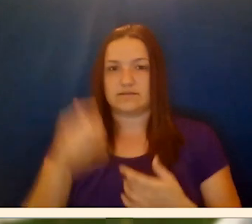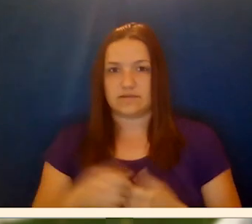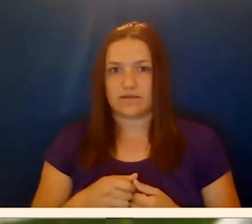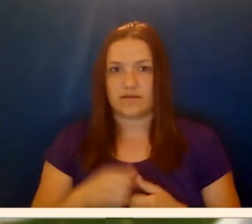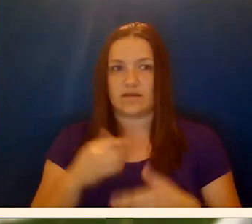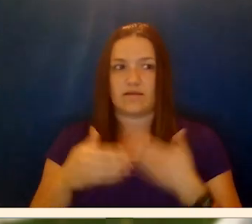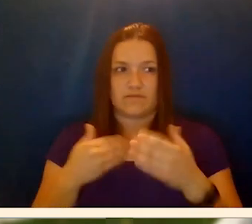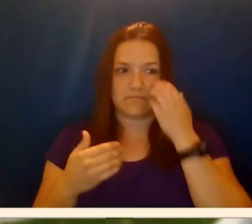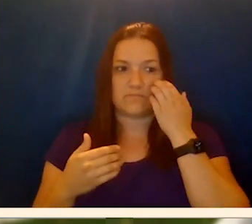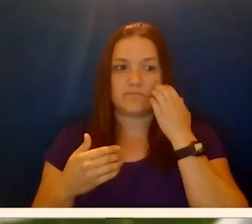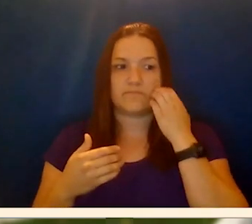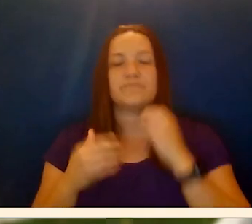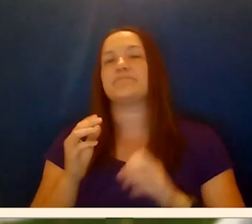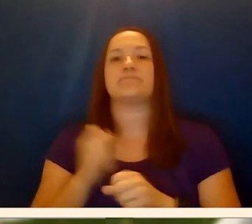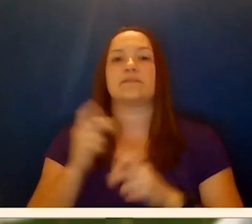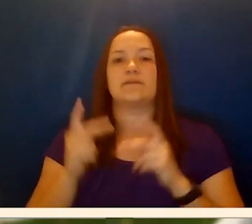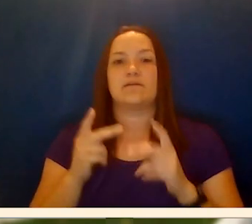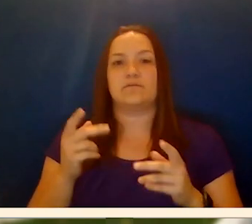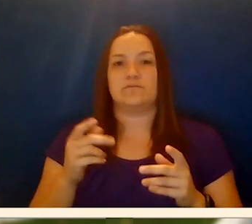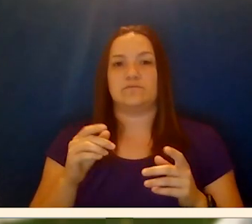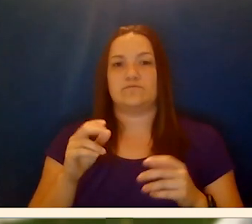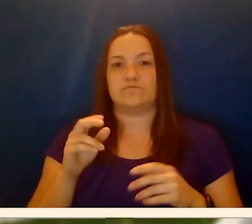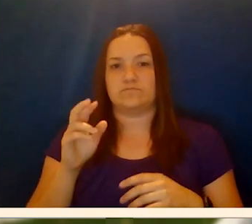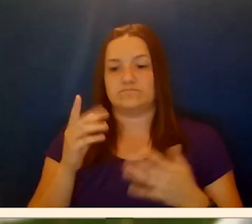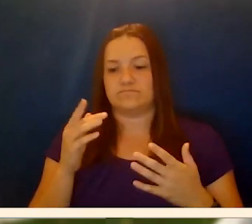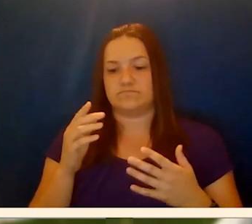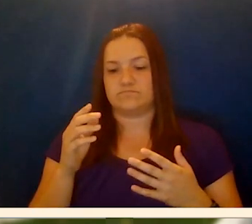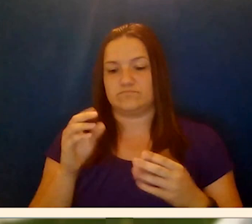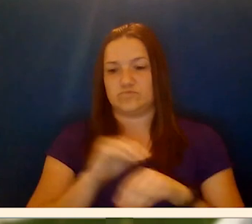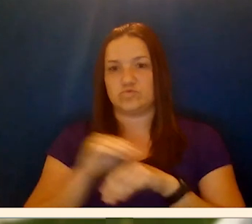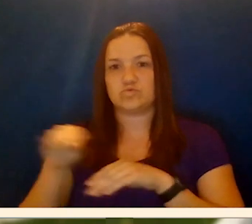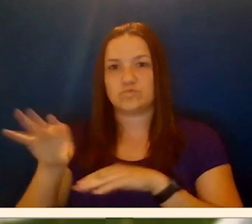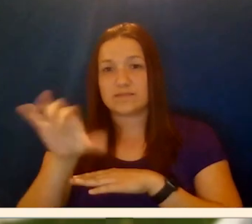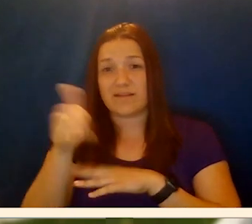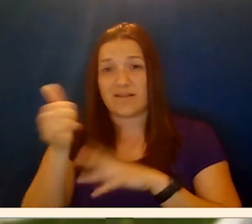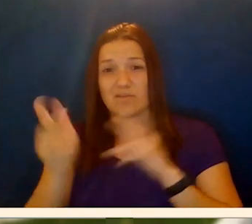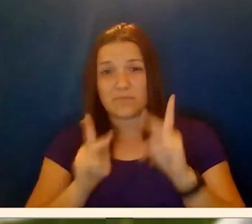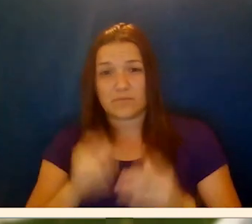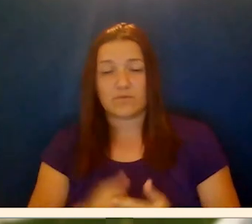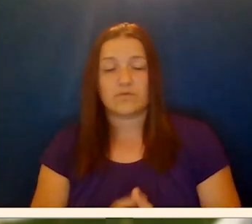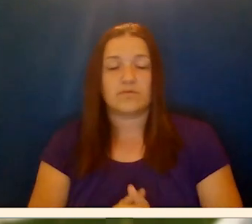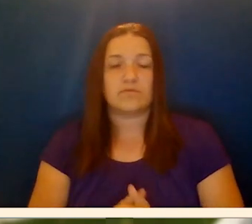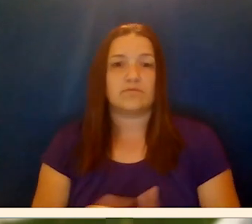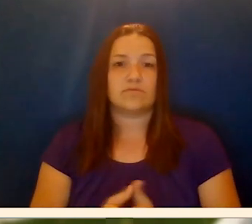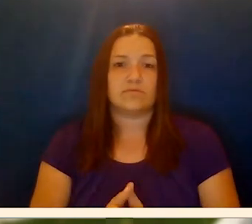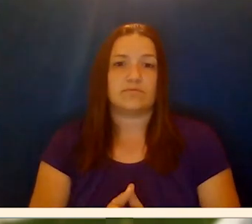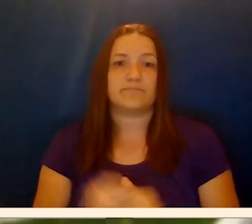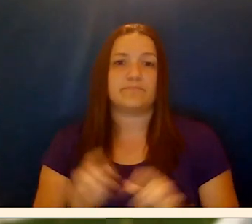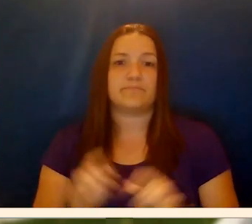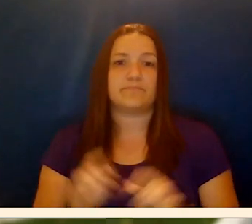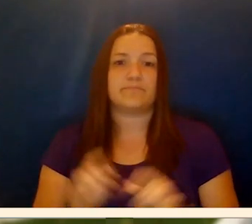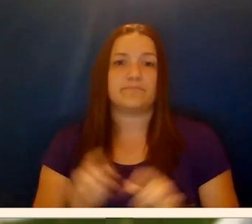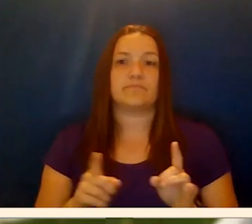then therefore keeping them from transmitting the virus to other people. But